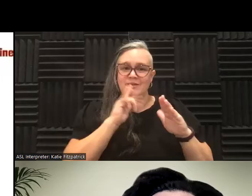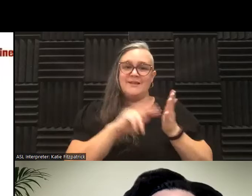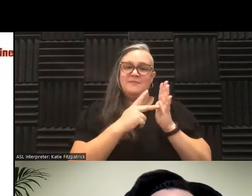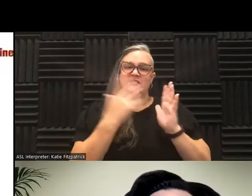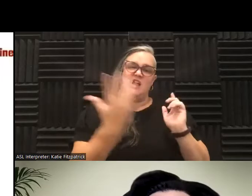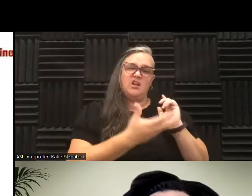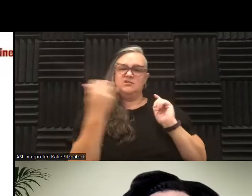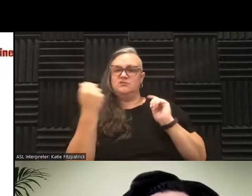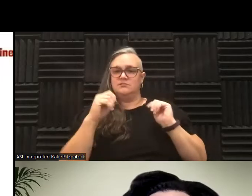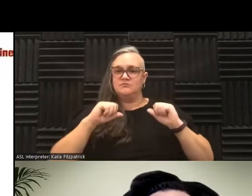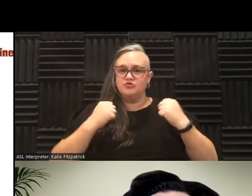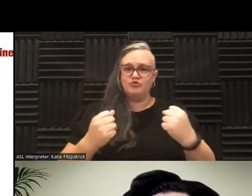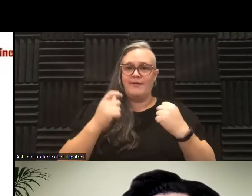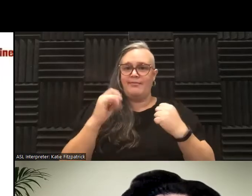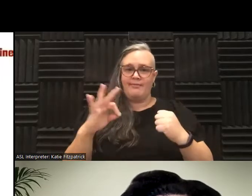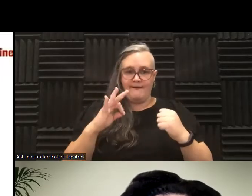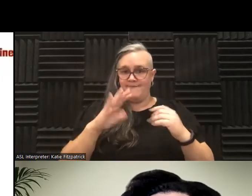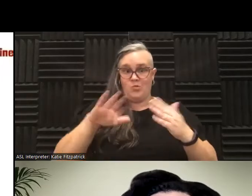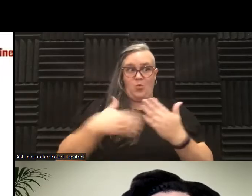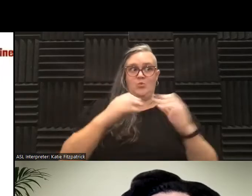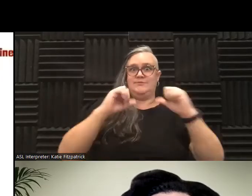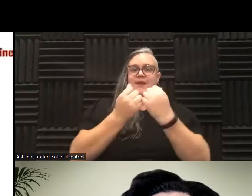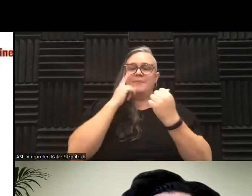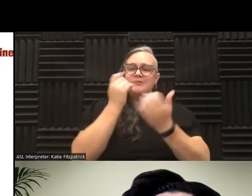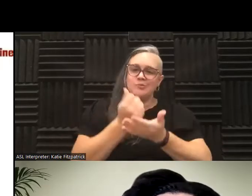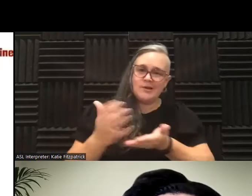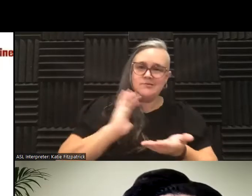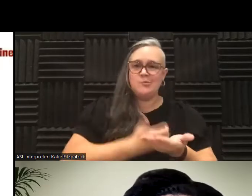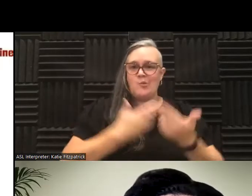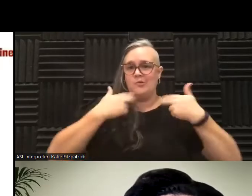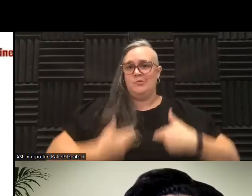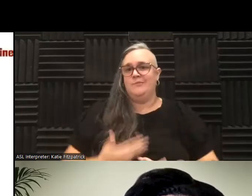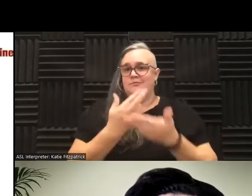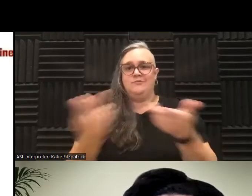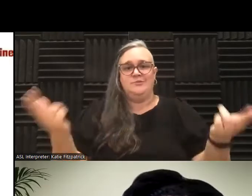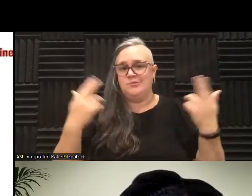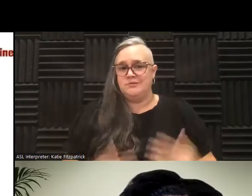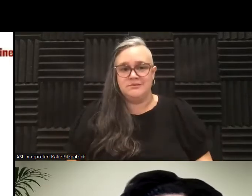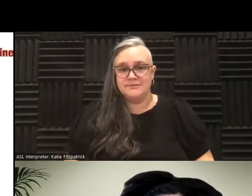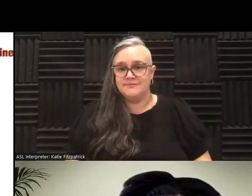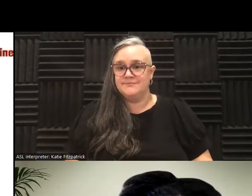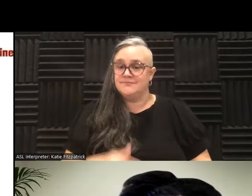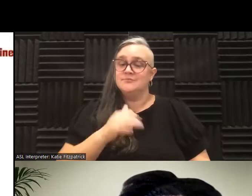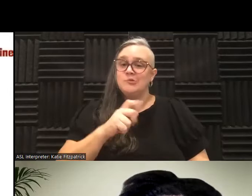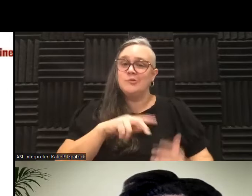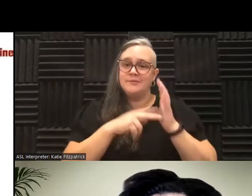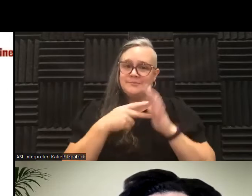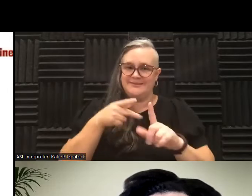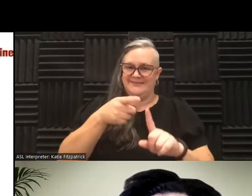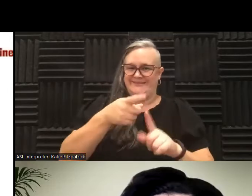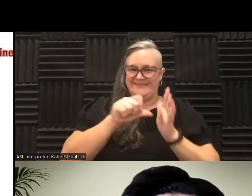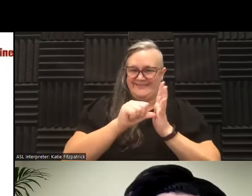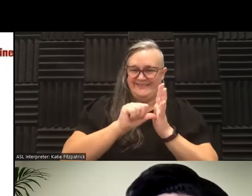society through the waste of human resources. So it kind of touches on naming specifically